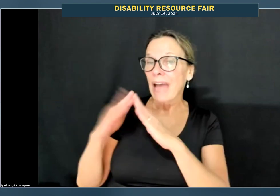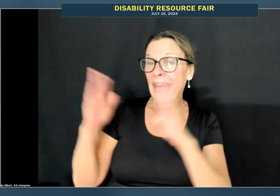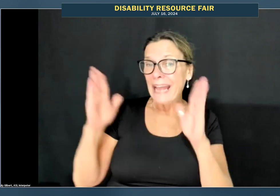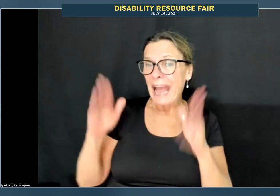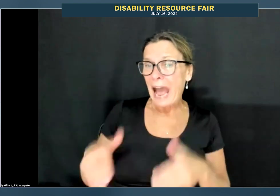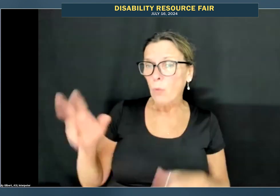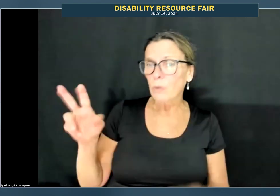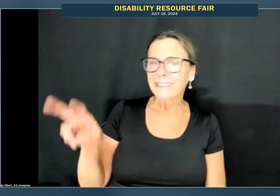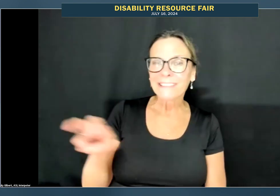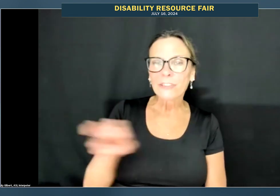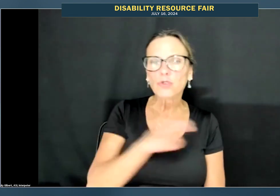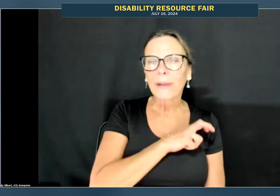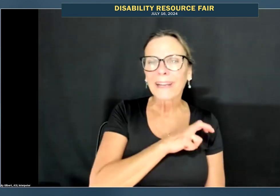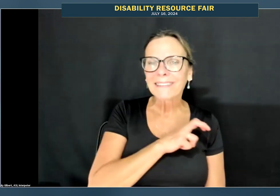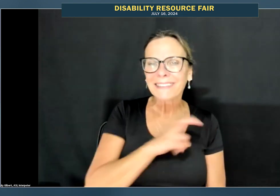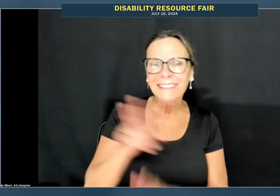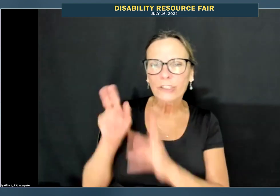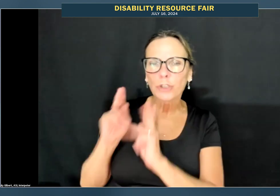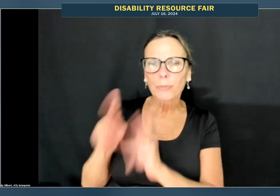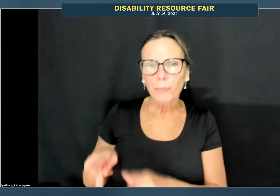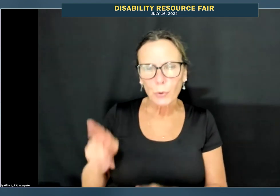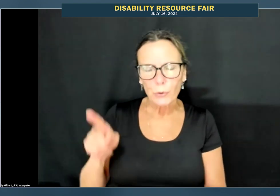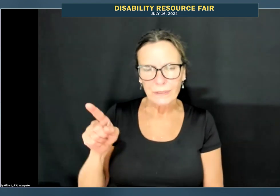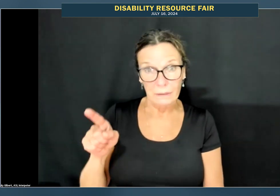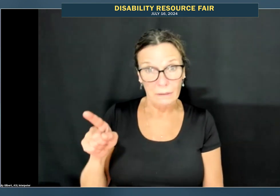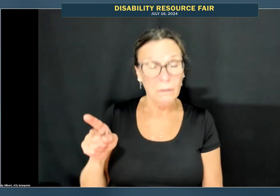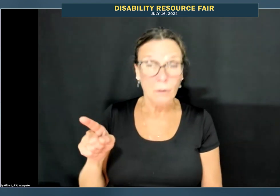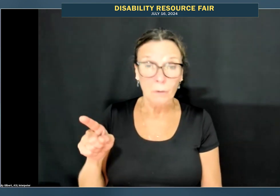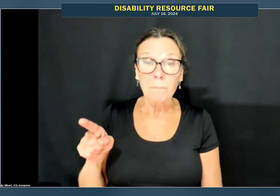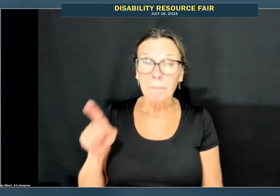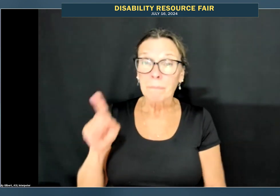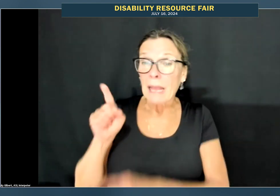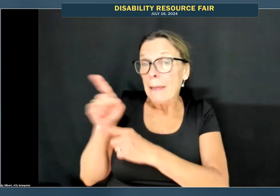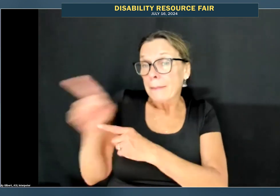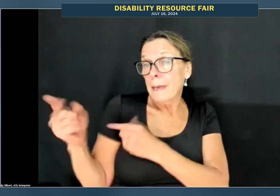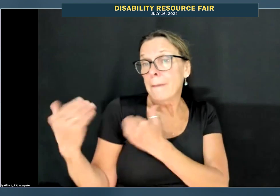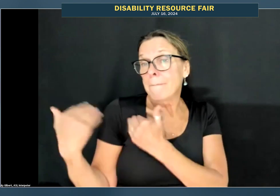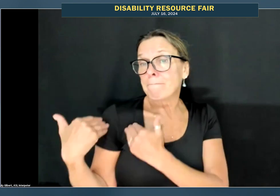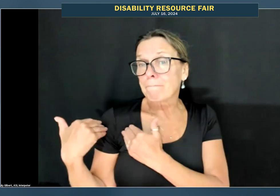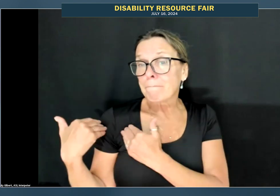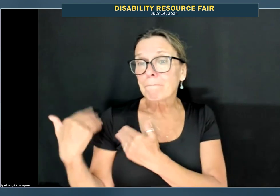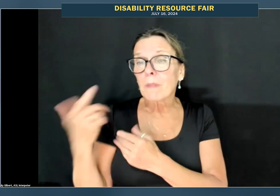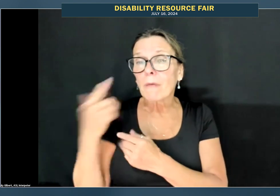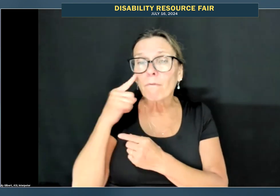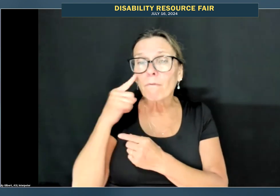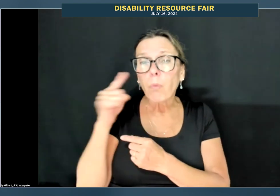transition person who does